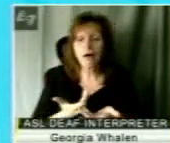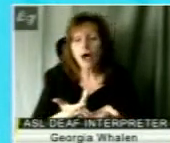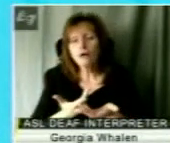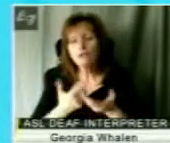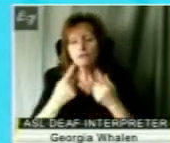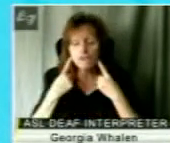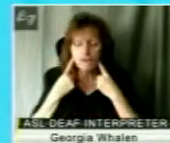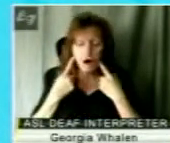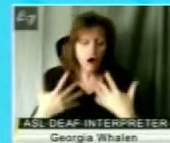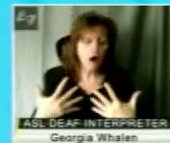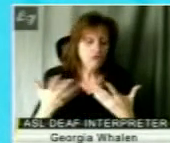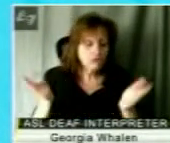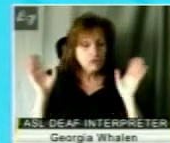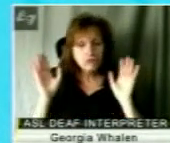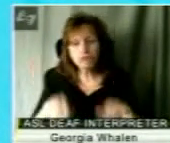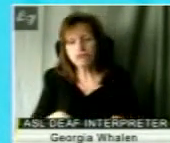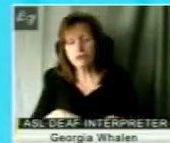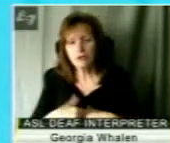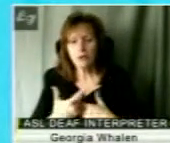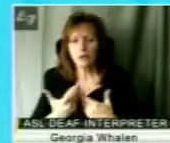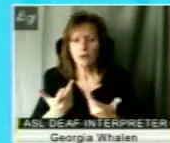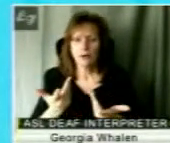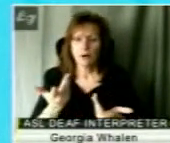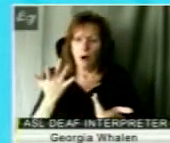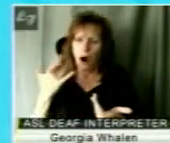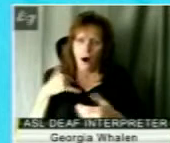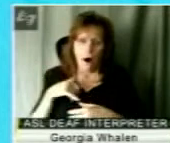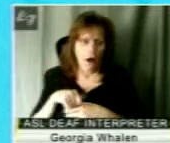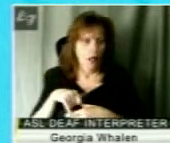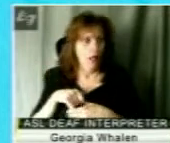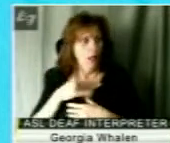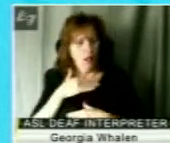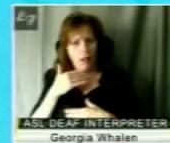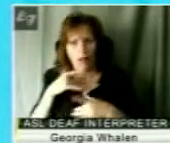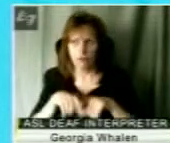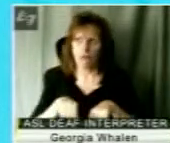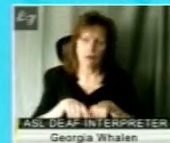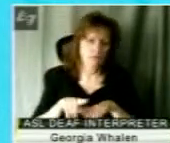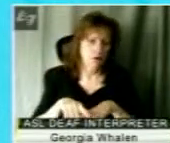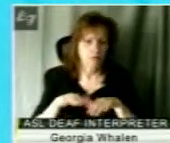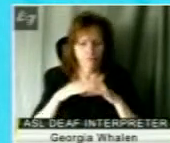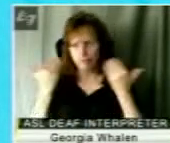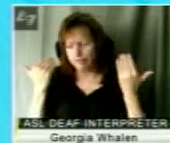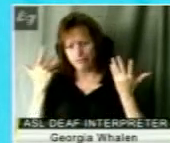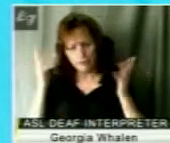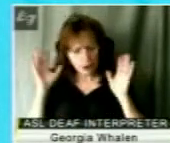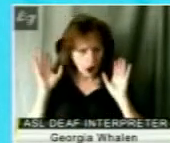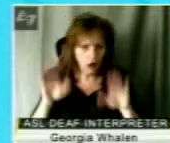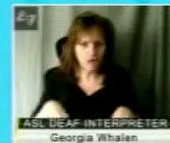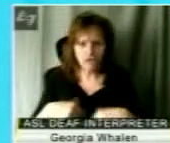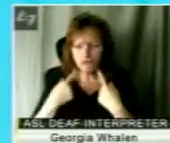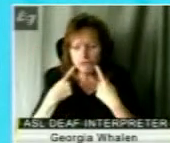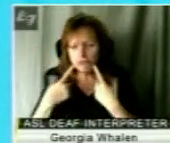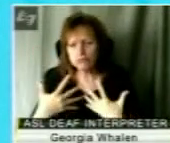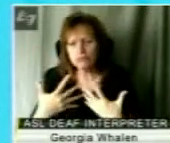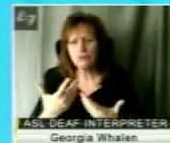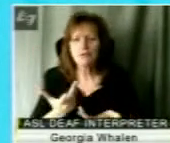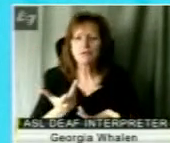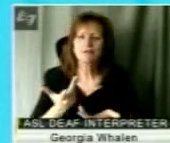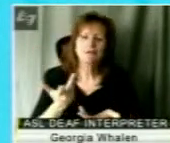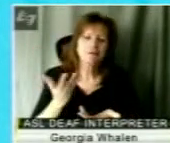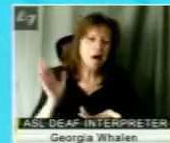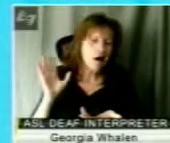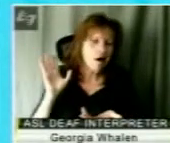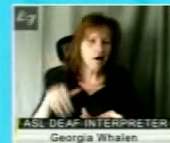fatigued around the risk message, that when risks become sort of more familiar, and or they haven't